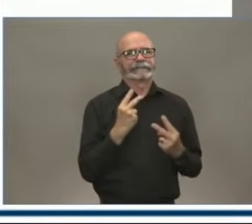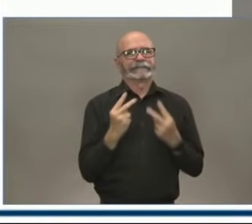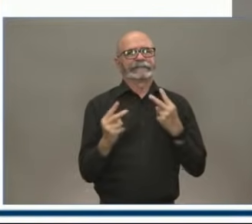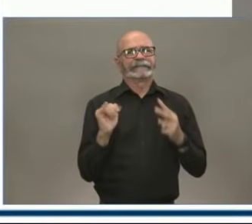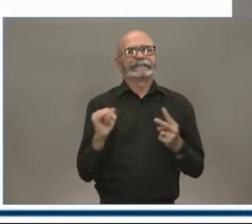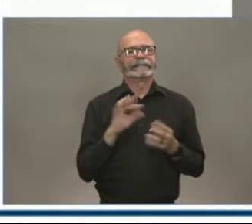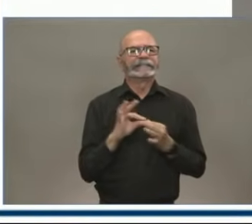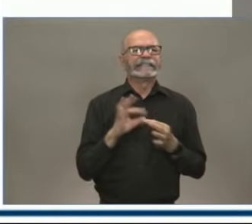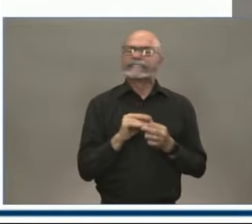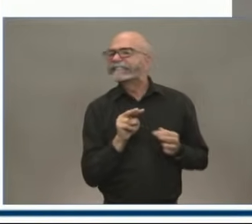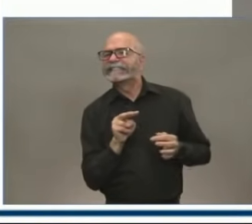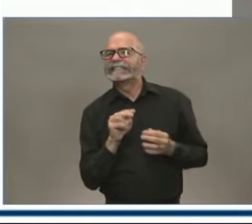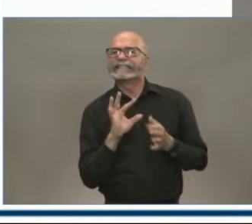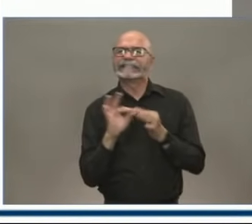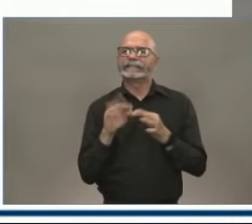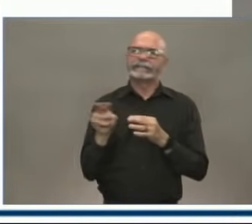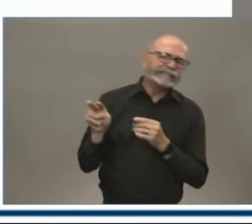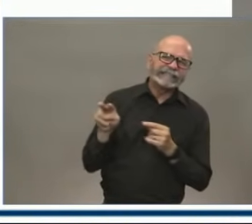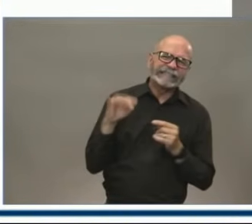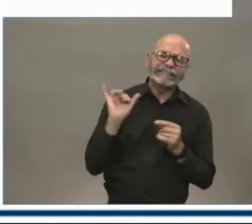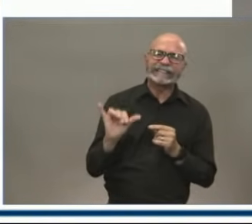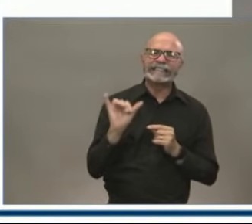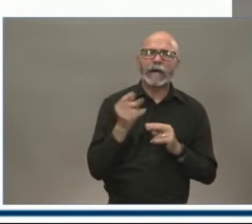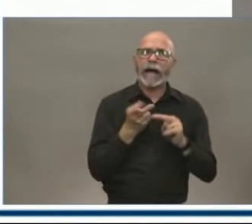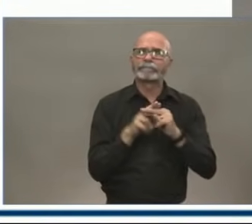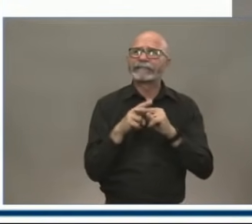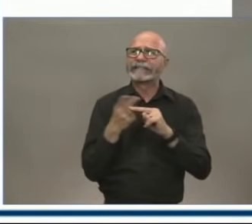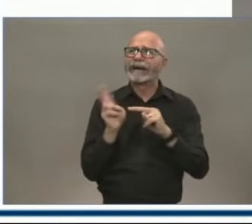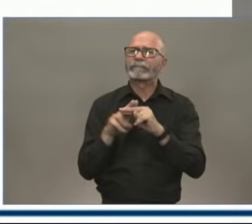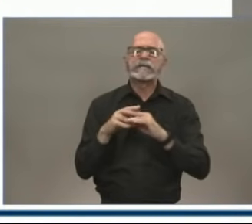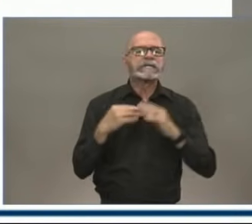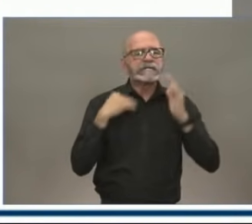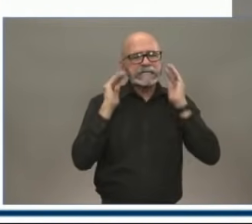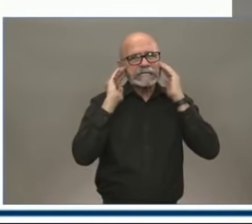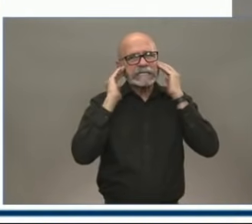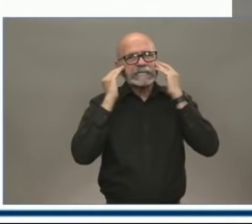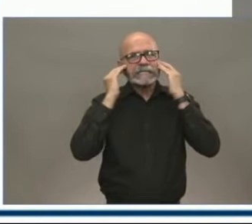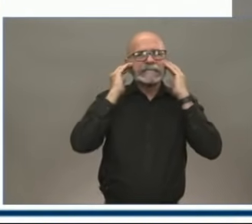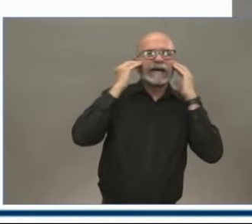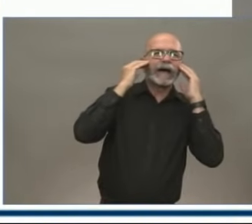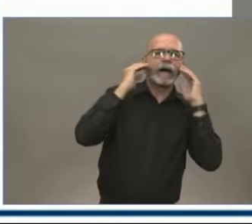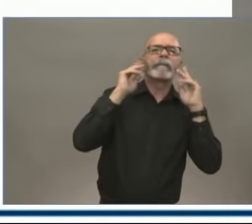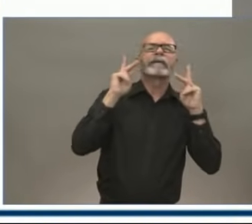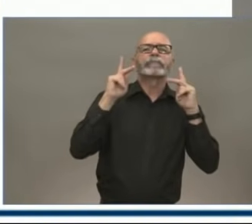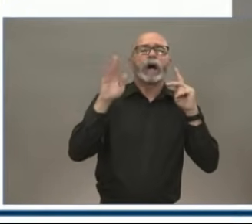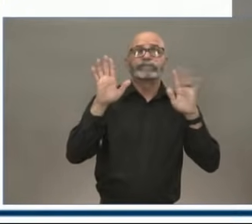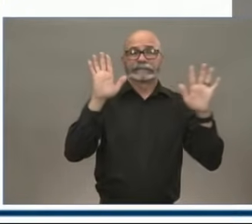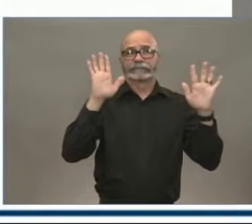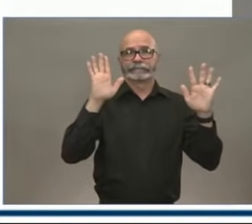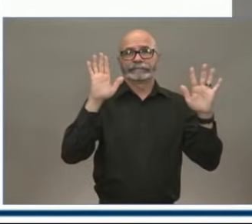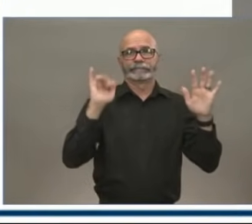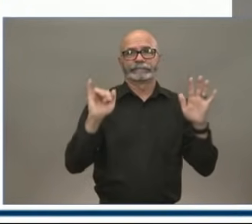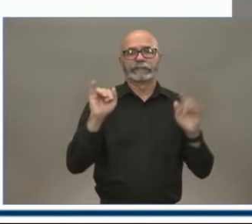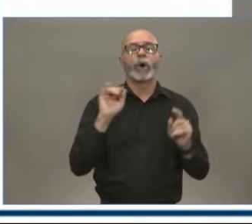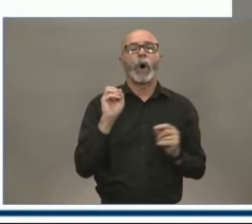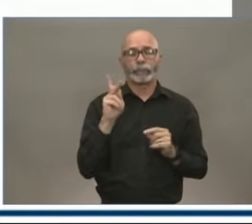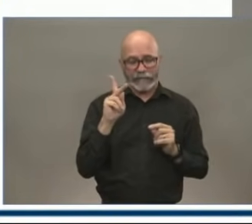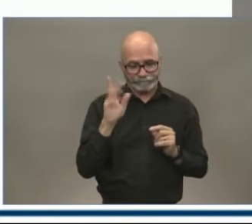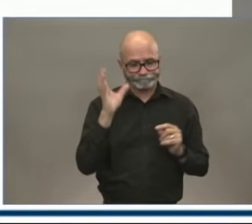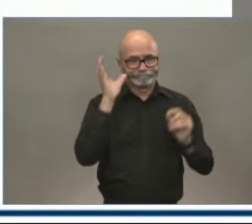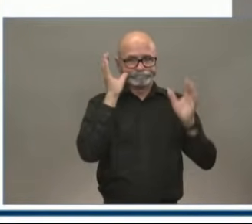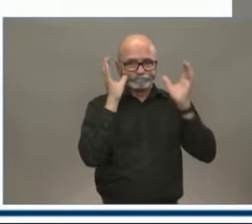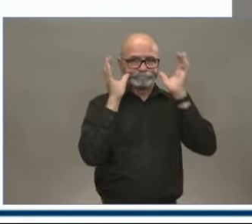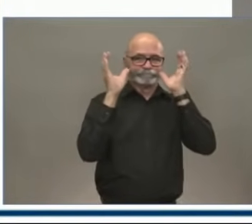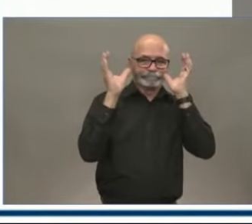growing trend. And I think a lot of people, thankfully, listened to that and started to adjust behaviors. I certainly